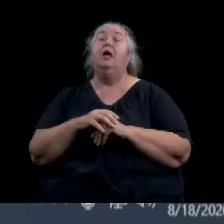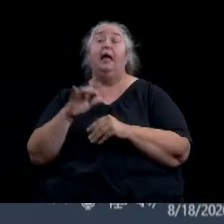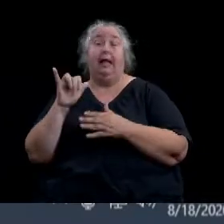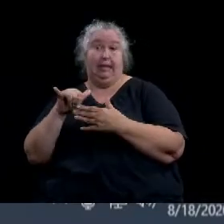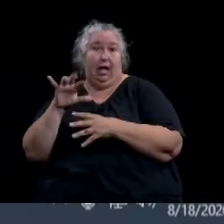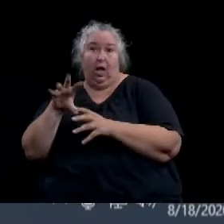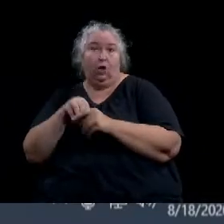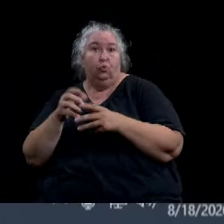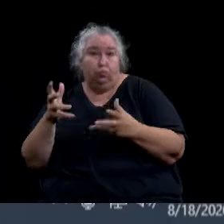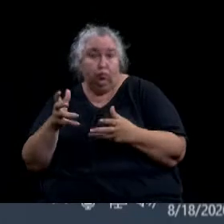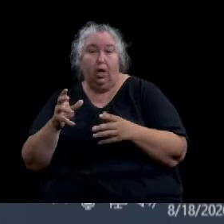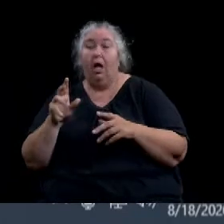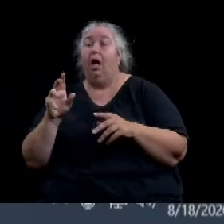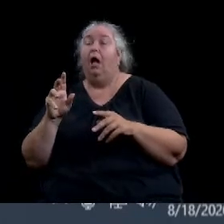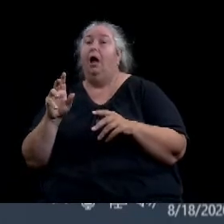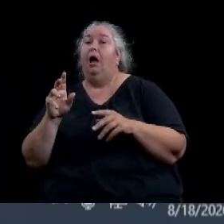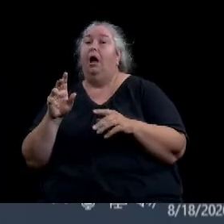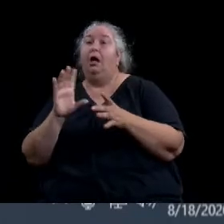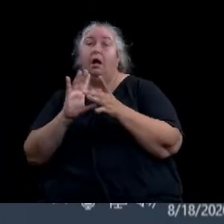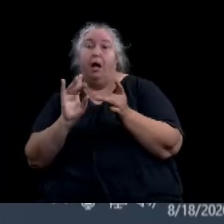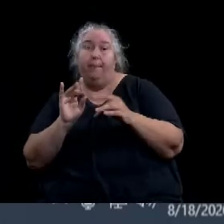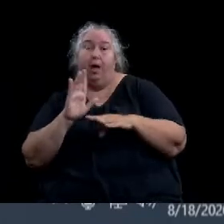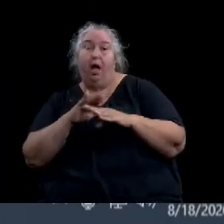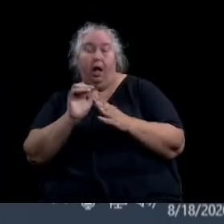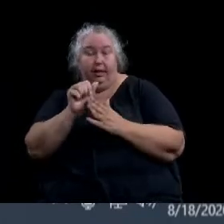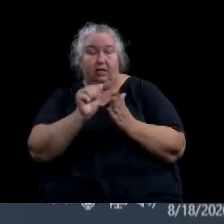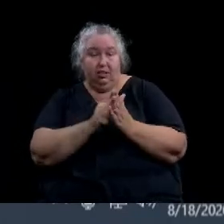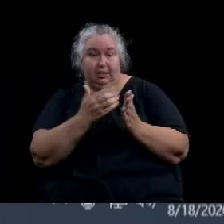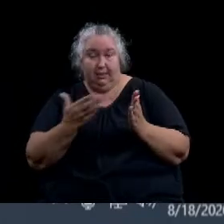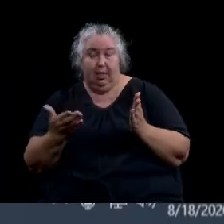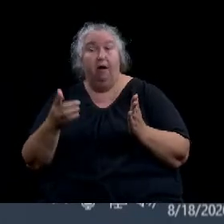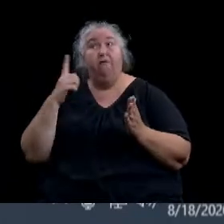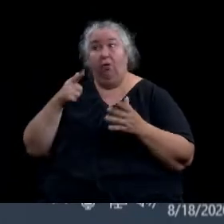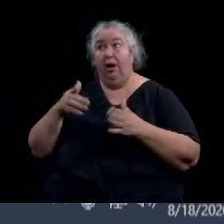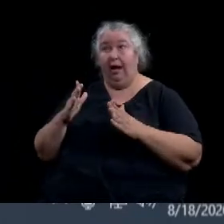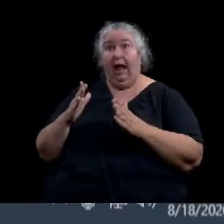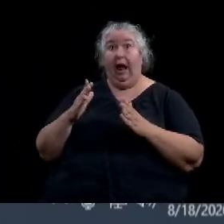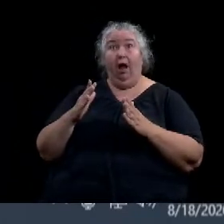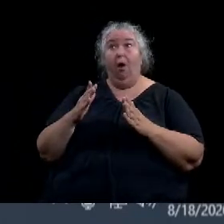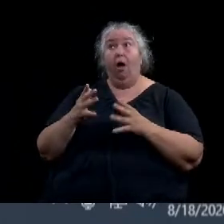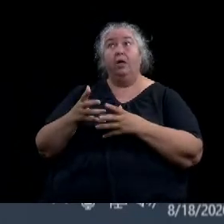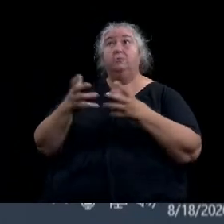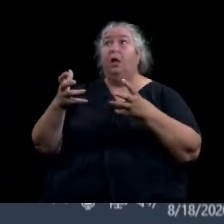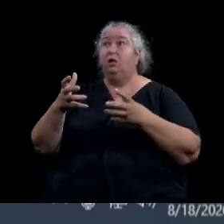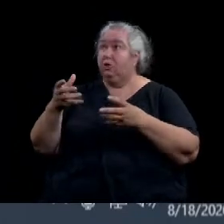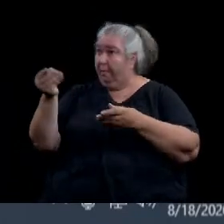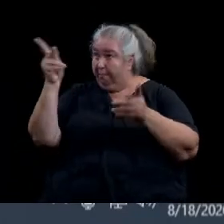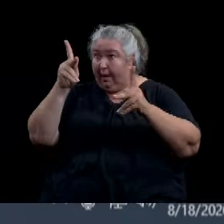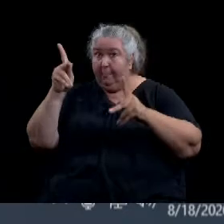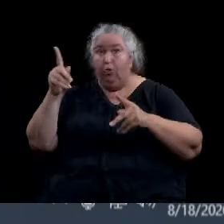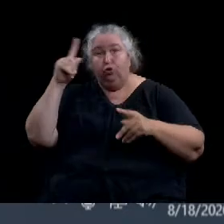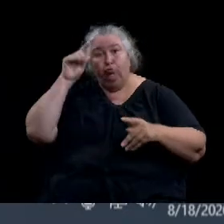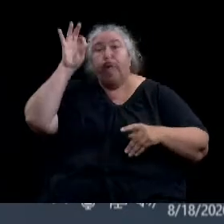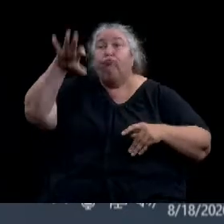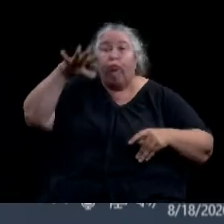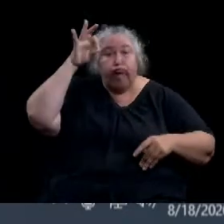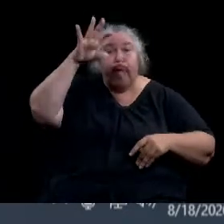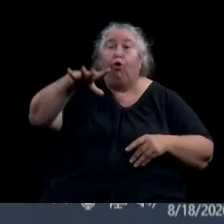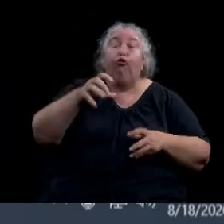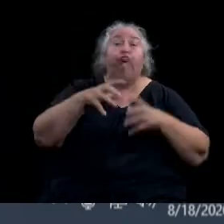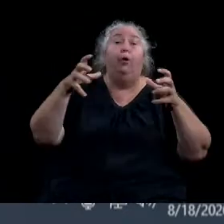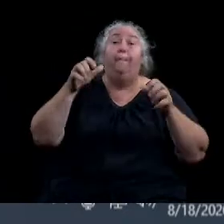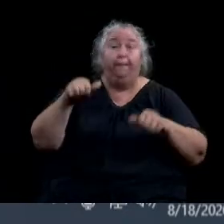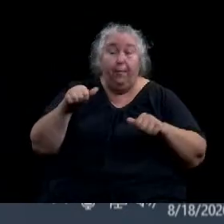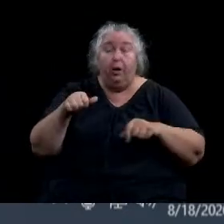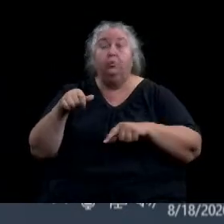In an effort to allow for as much public input as possible, those who wish to submit their written comments on a listed agenda item were asked to submit their comments